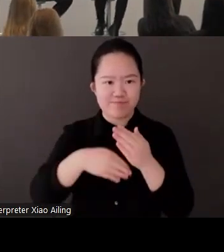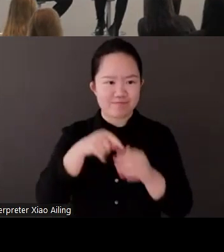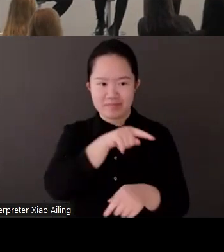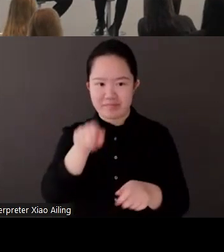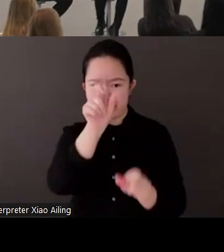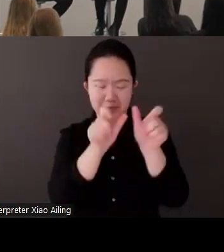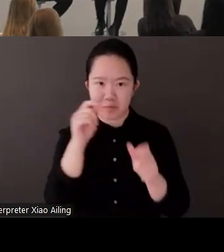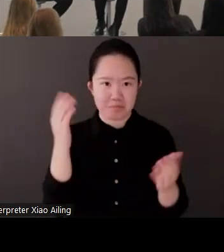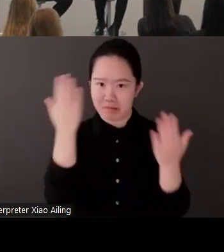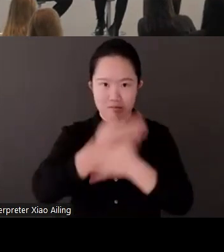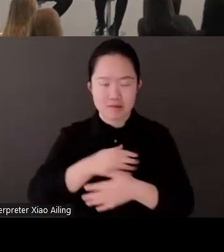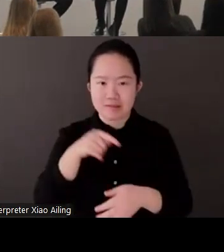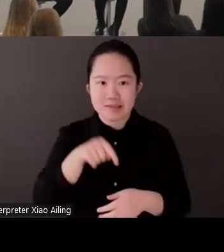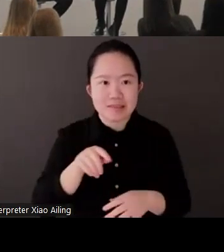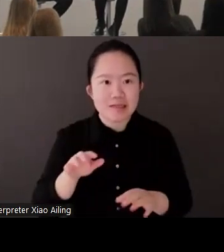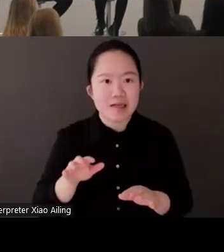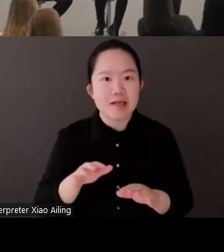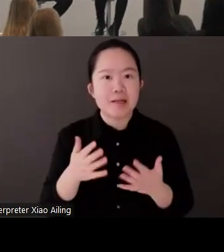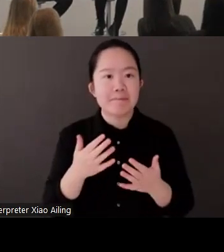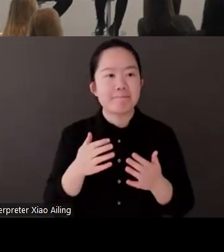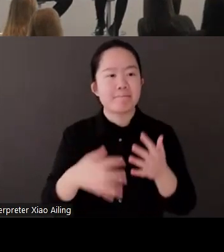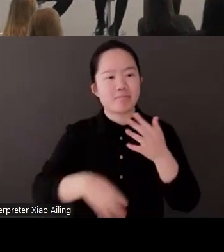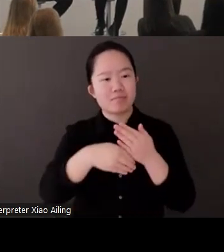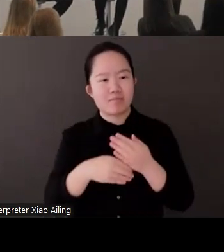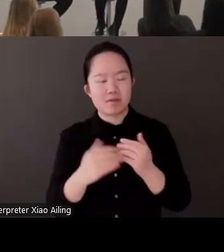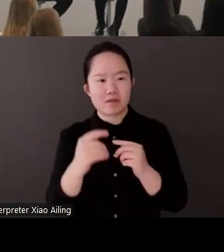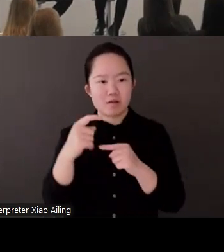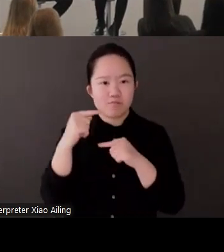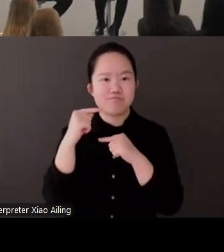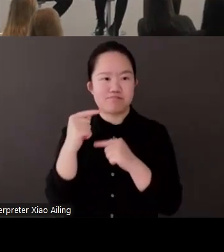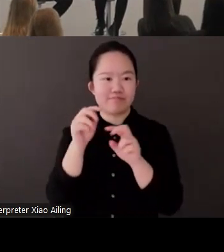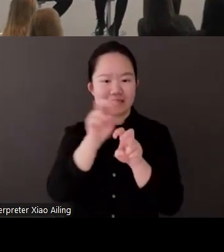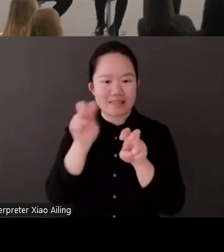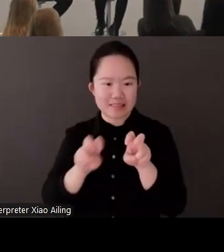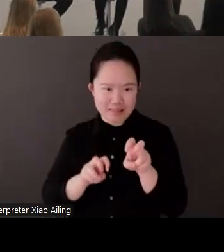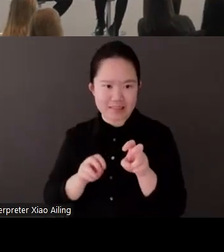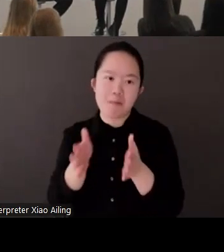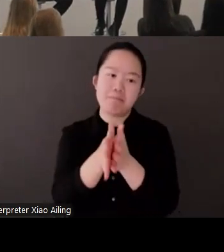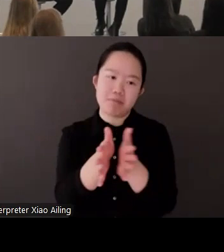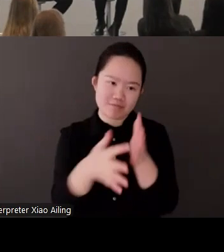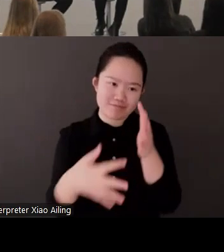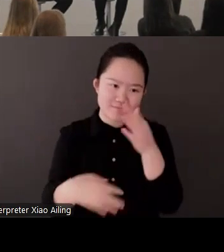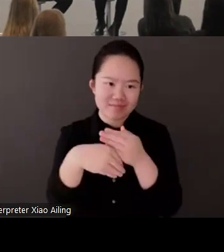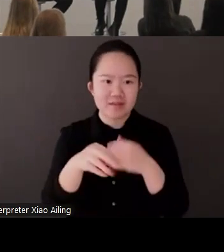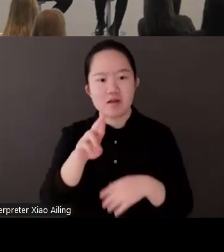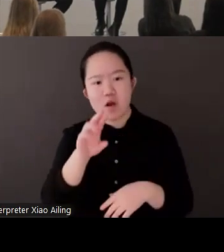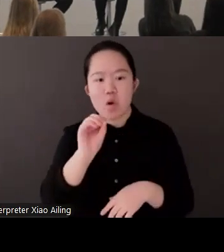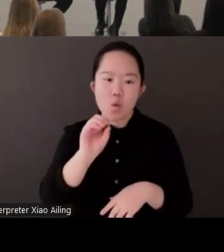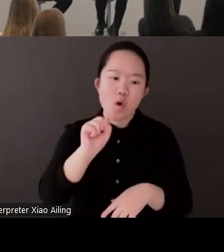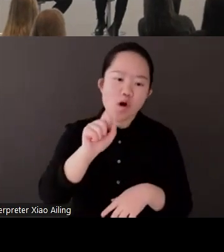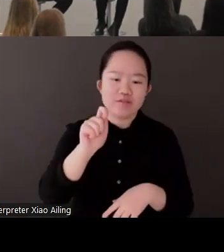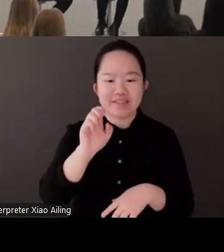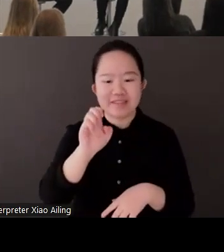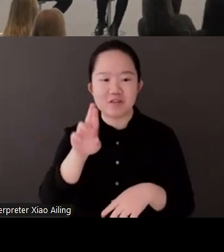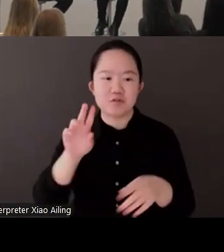can access the member benefits. And that is what we are calling a roster. So people were telling me, what's the roaster? Isn't that a chicken?